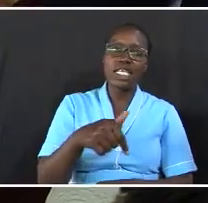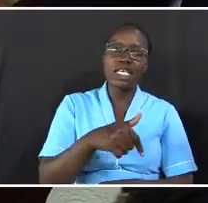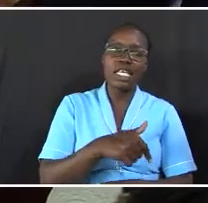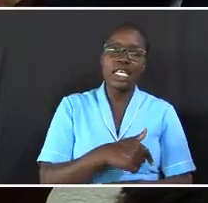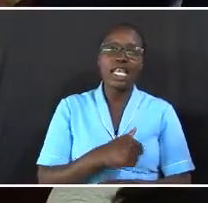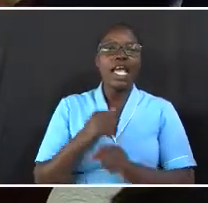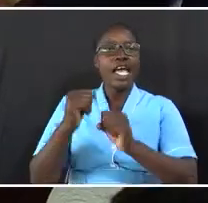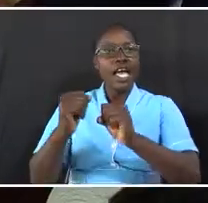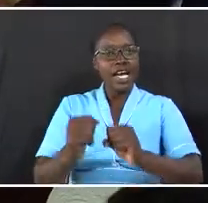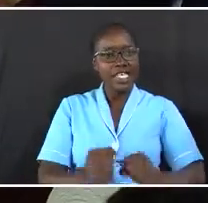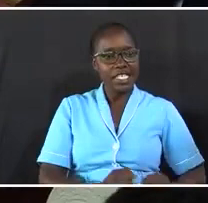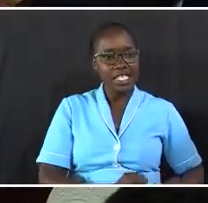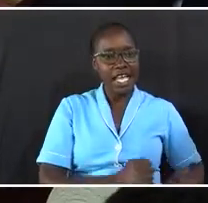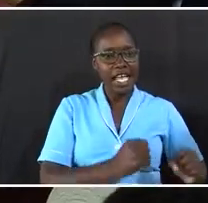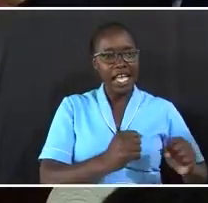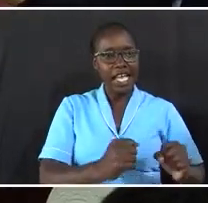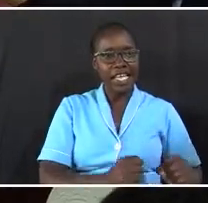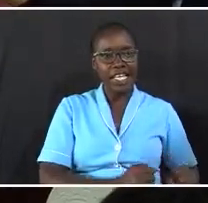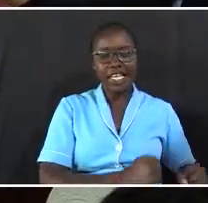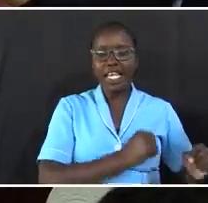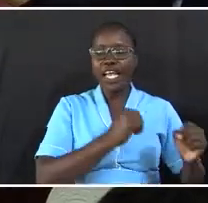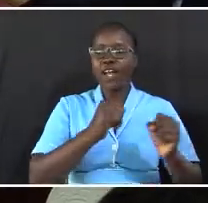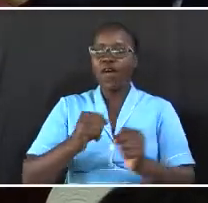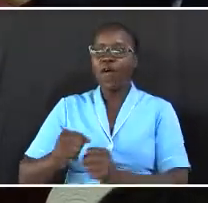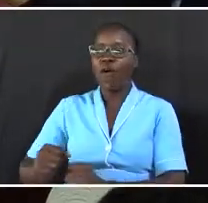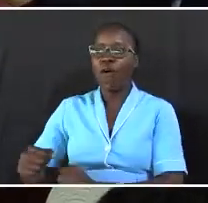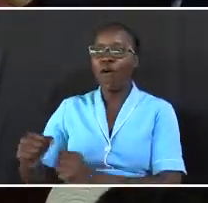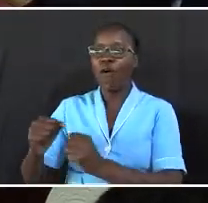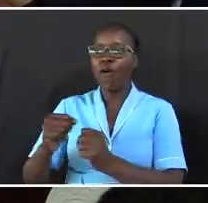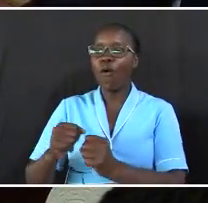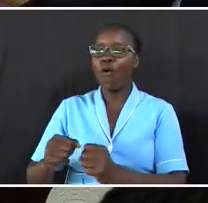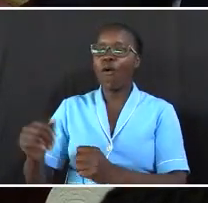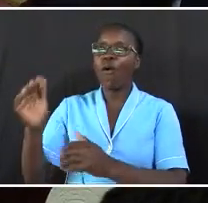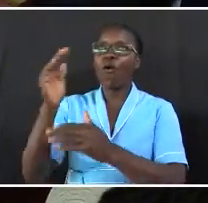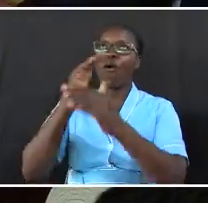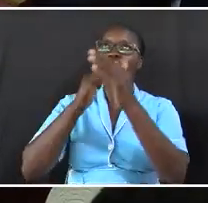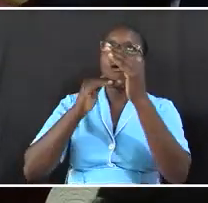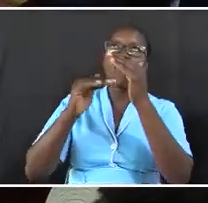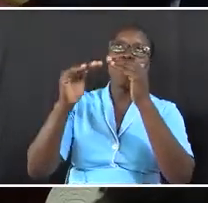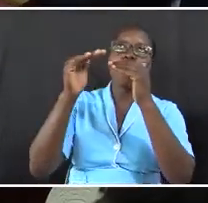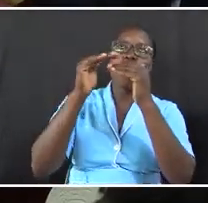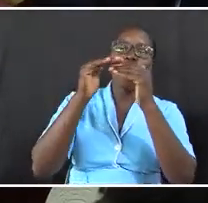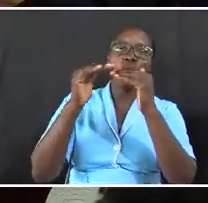we are sailing